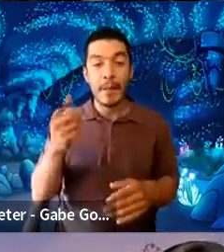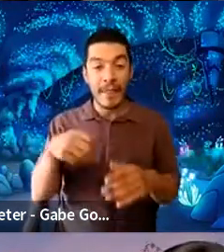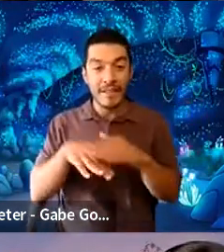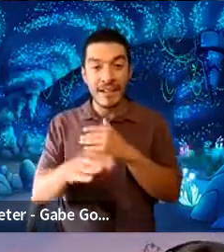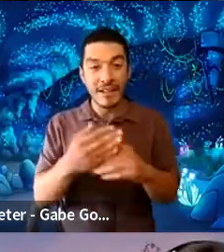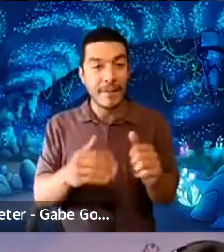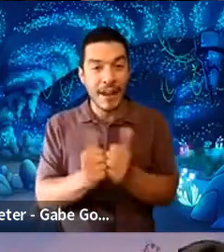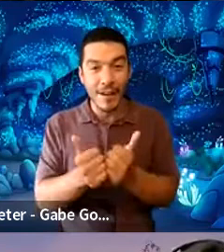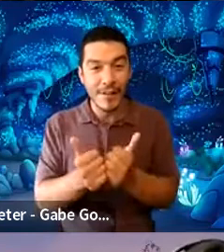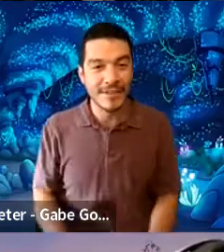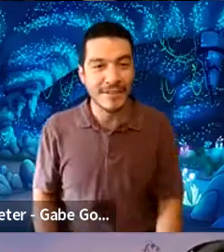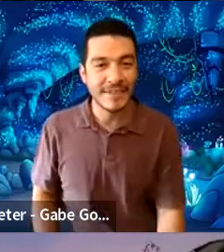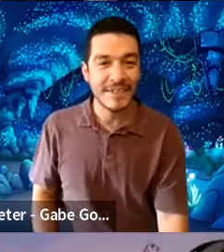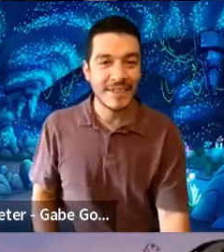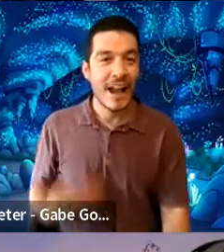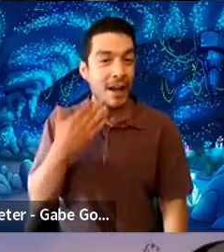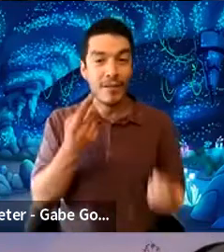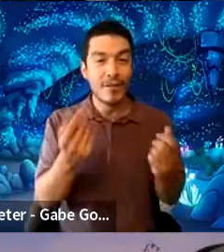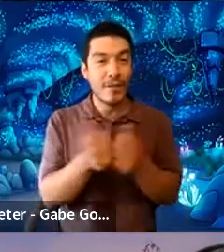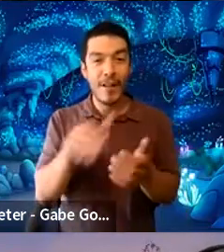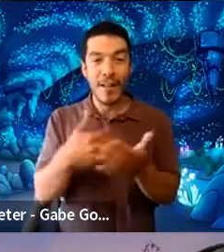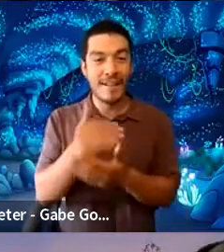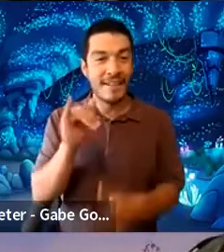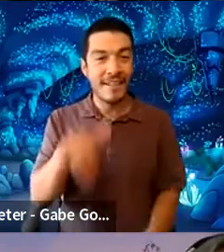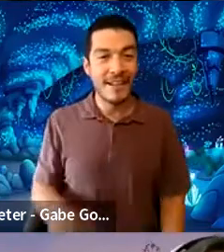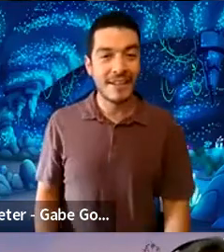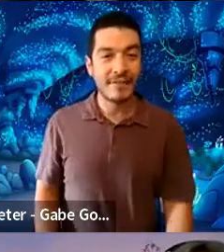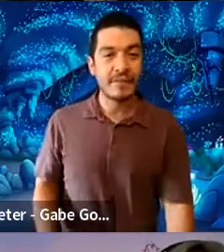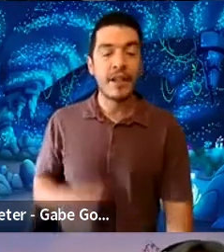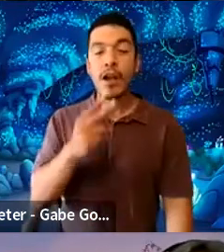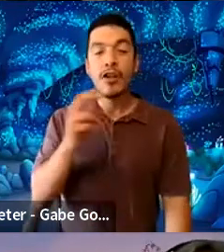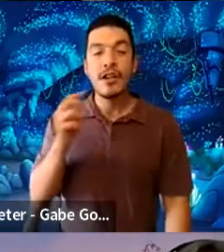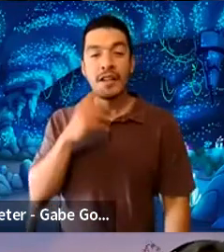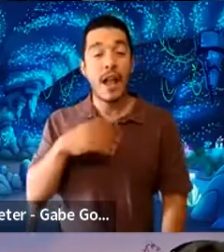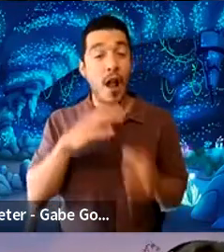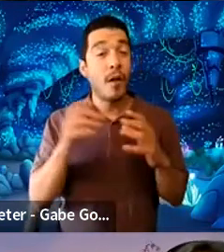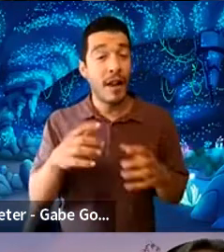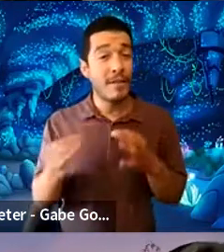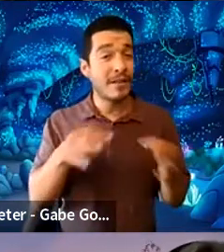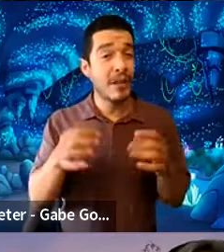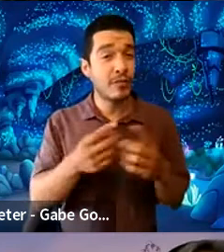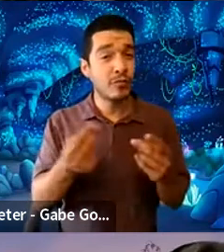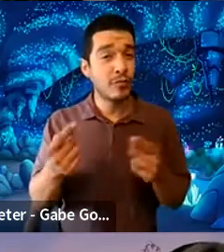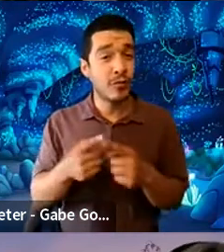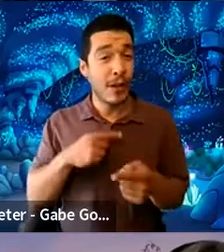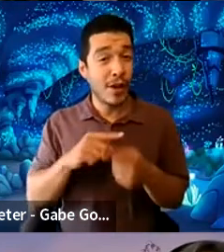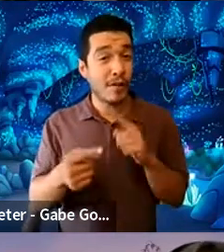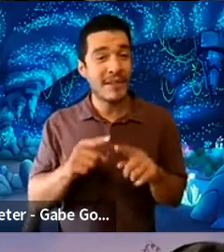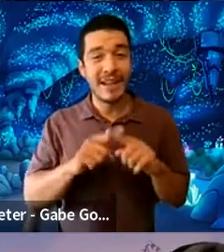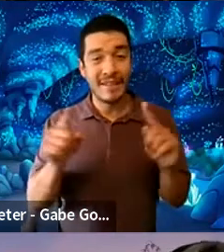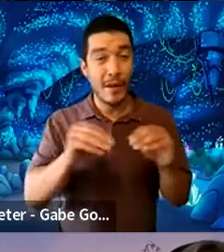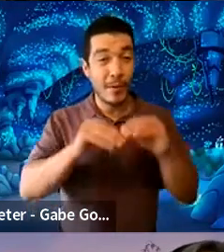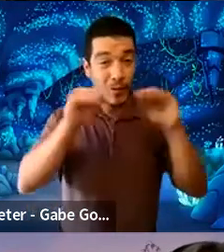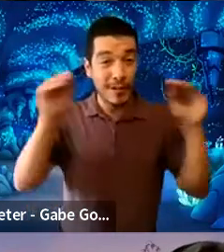don't know what else we're going to do if we don't have a mammoth door. I will say I will have a lot of explaining to do to my friends at different